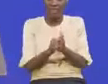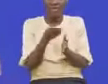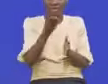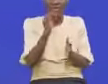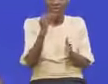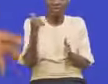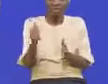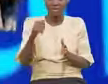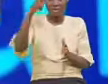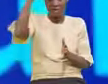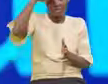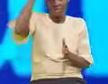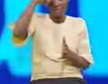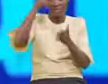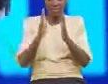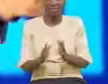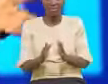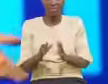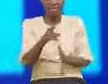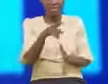Ogbro bena filosofo.